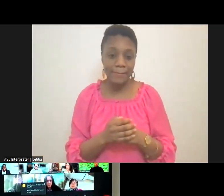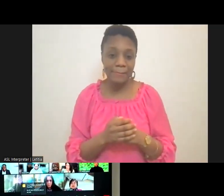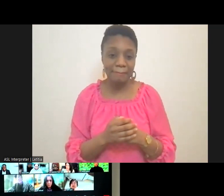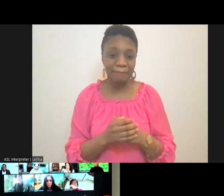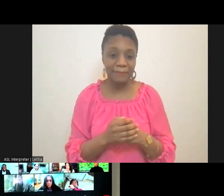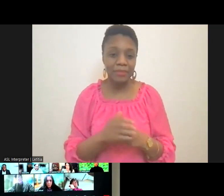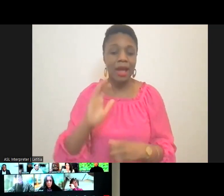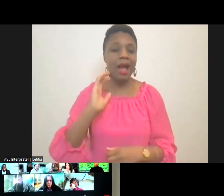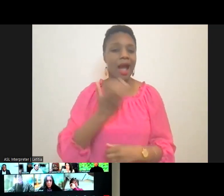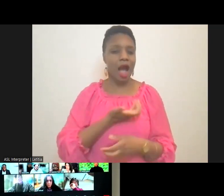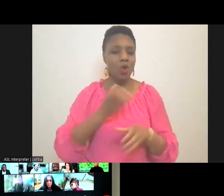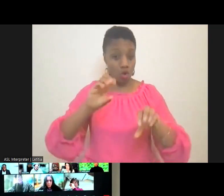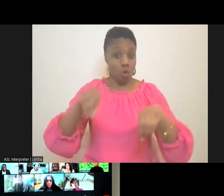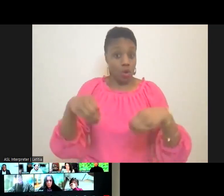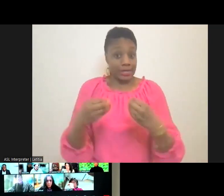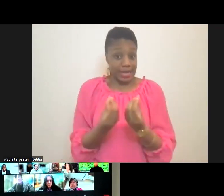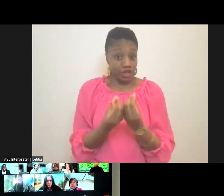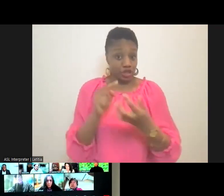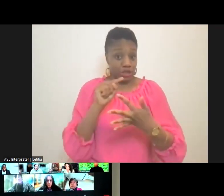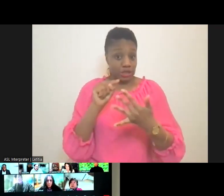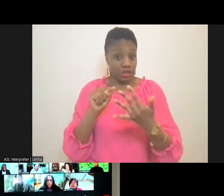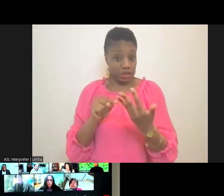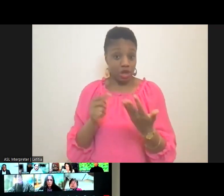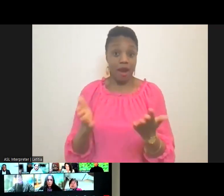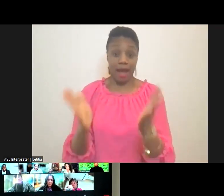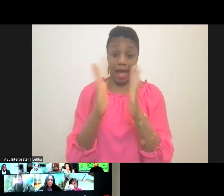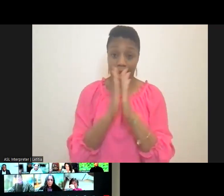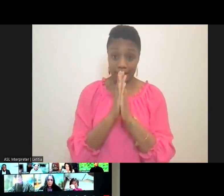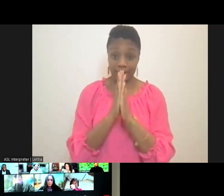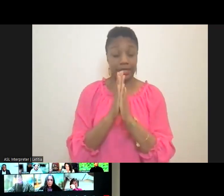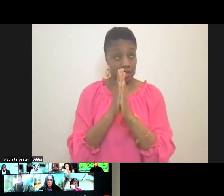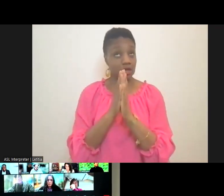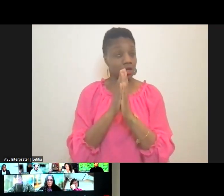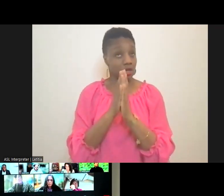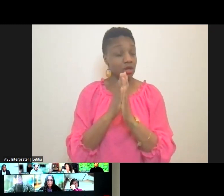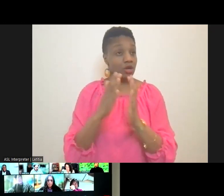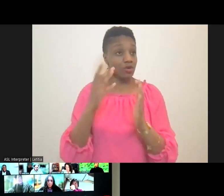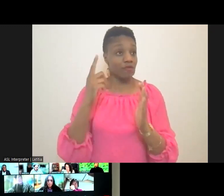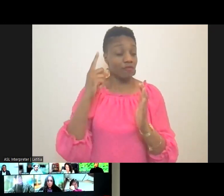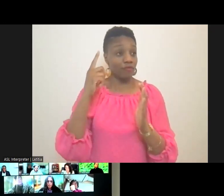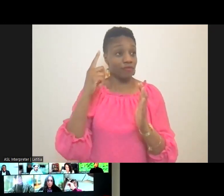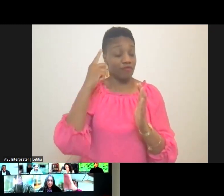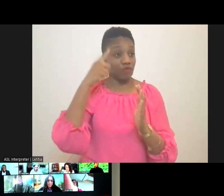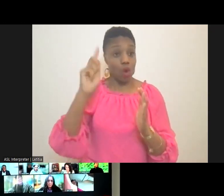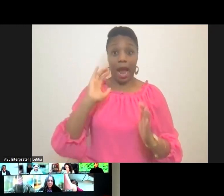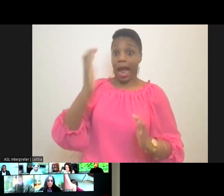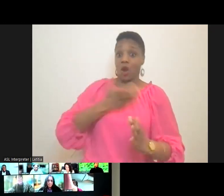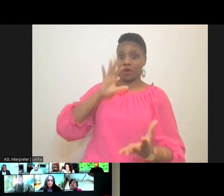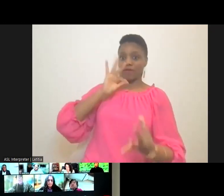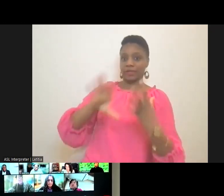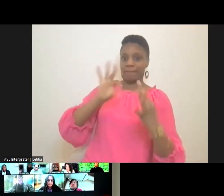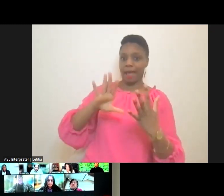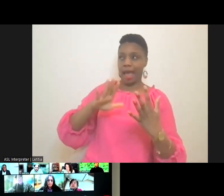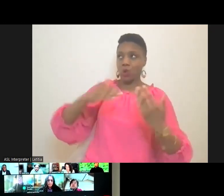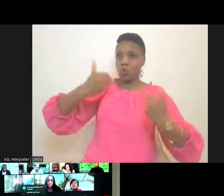our organizations are being asked for a lot of input on a lot of things, and we cannot be in all of those spaces and all of those processes.